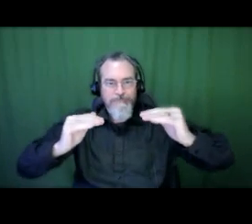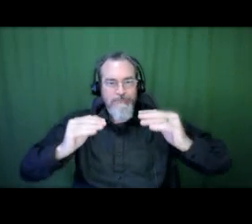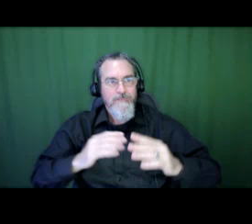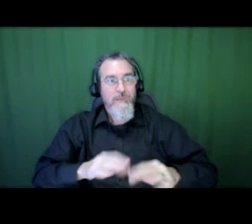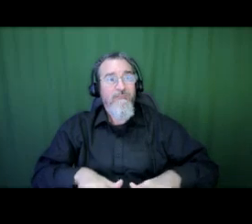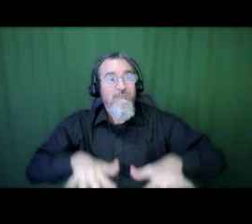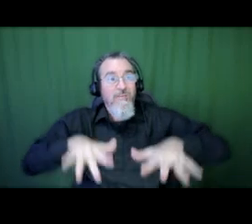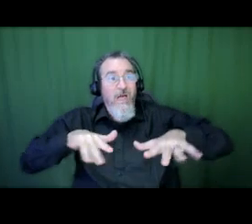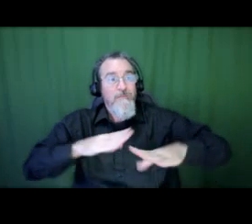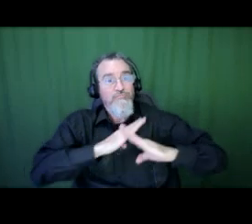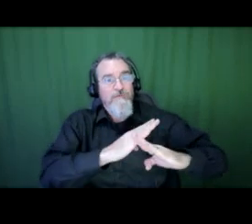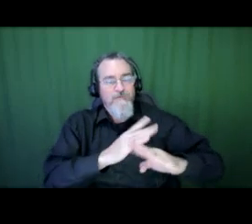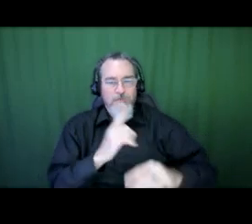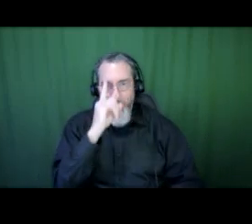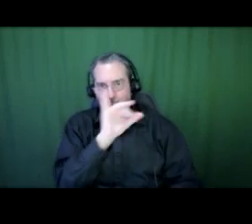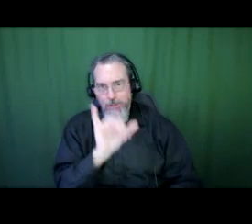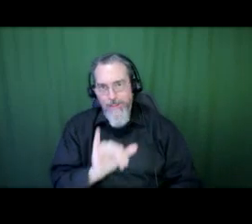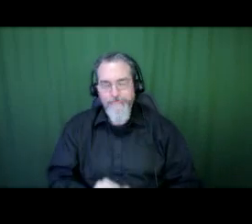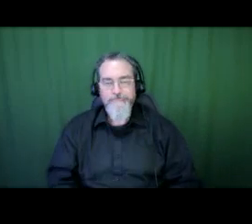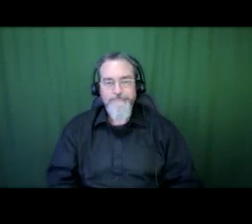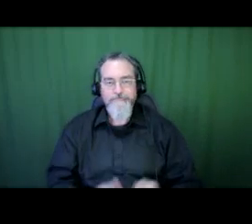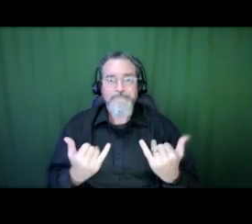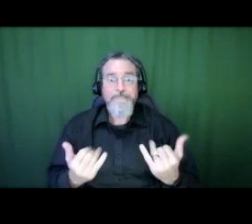move on to the next slide, please.